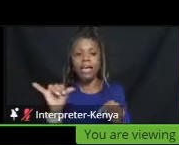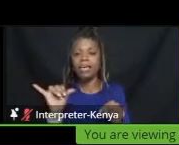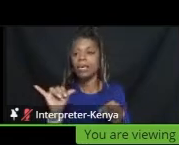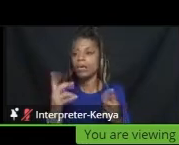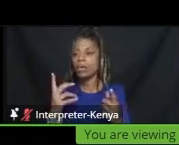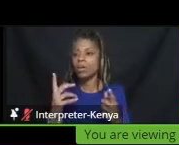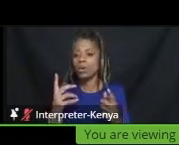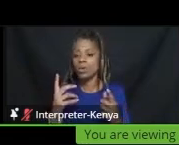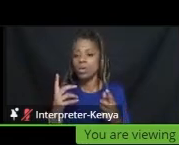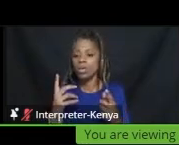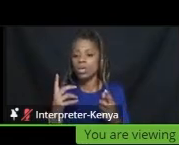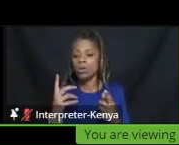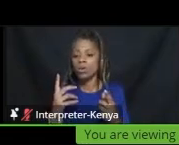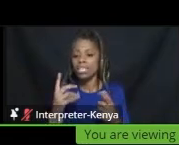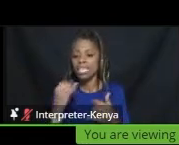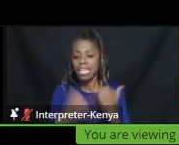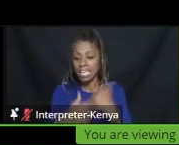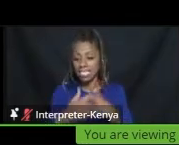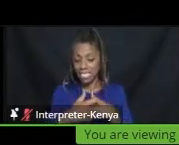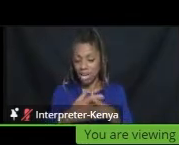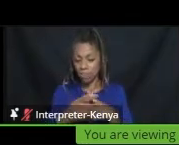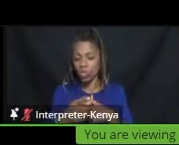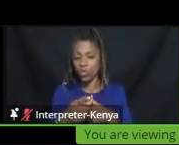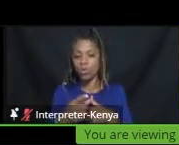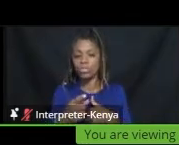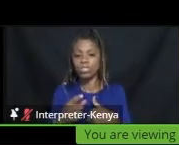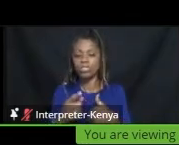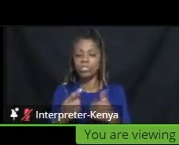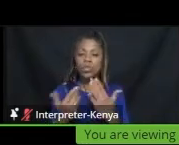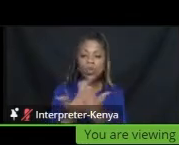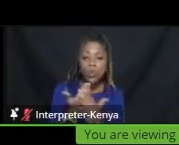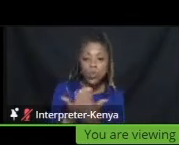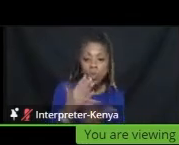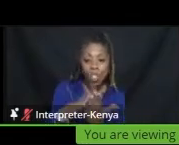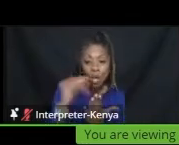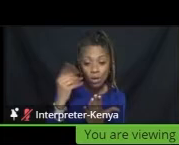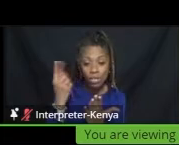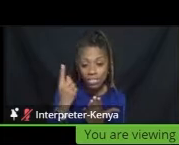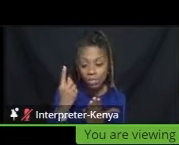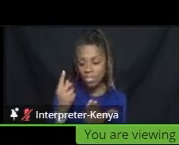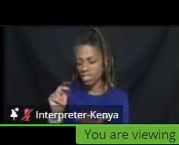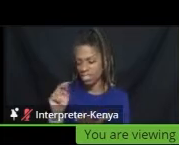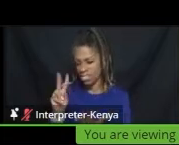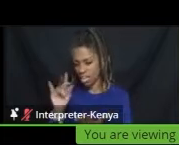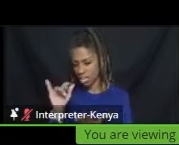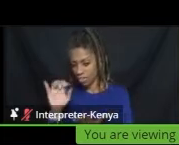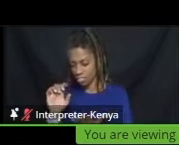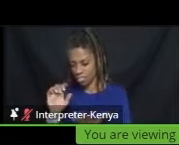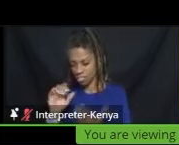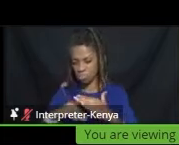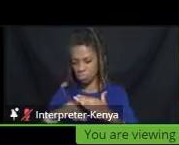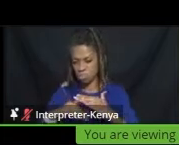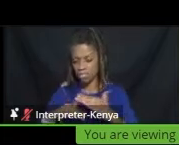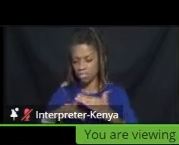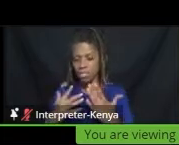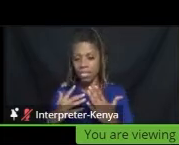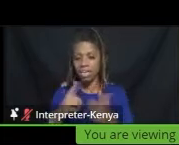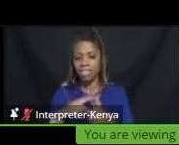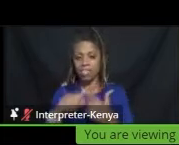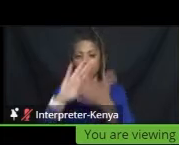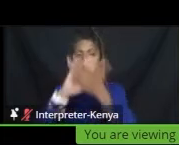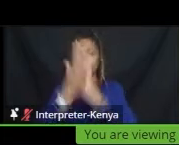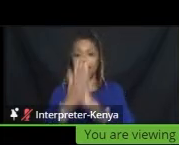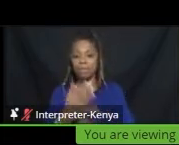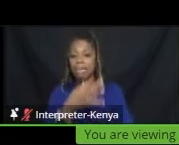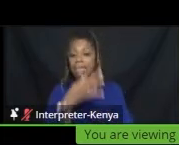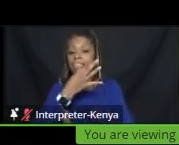have you put your answers in the chat. And as you figure out what it is you want to put in the chat, I have some